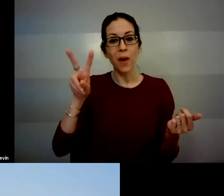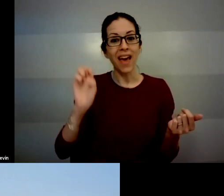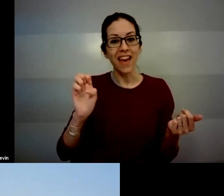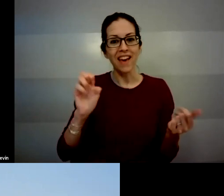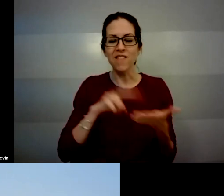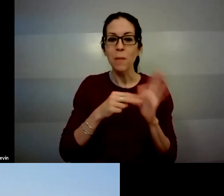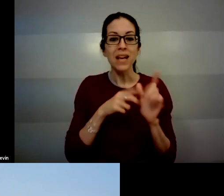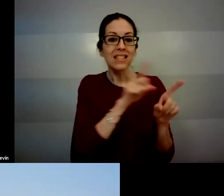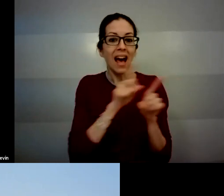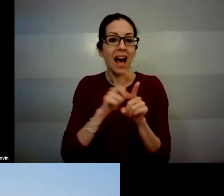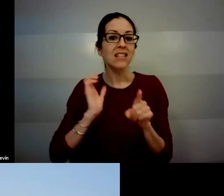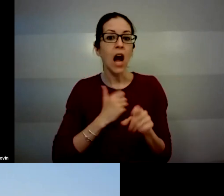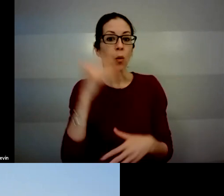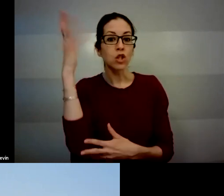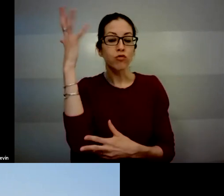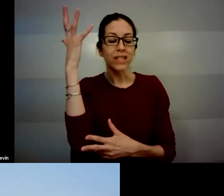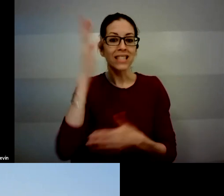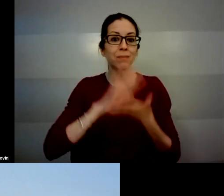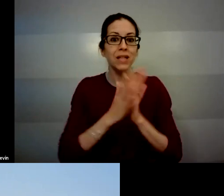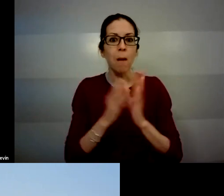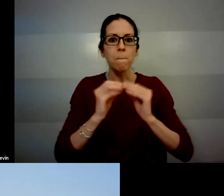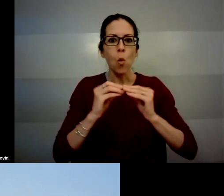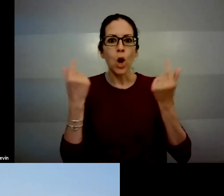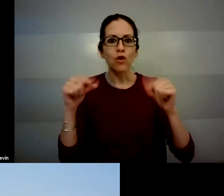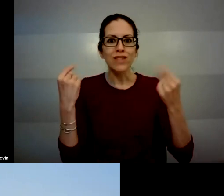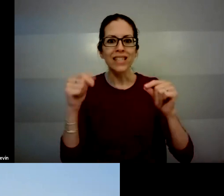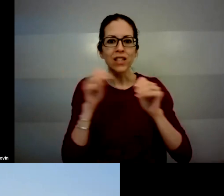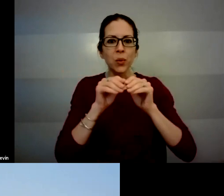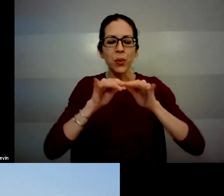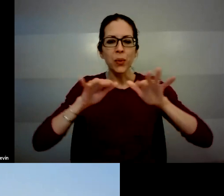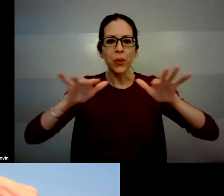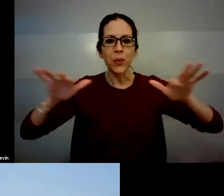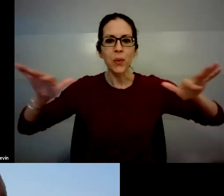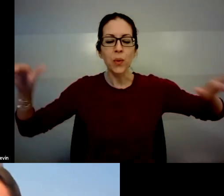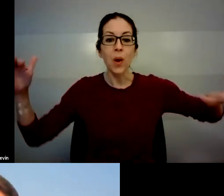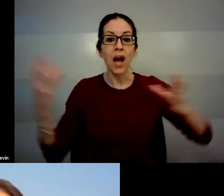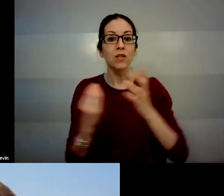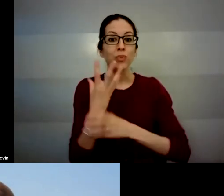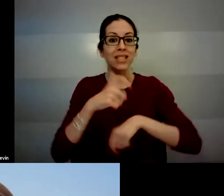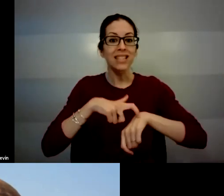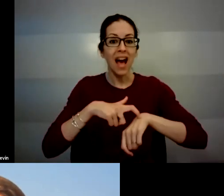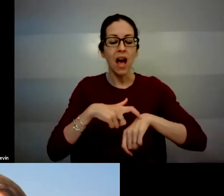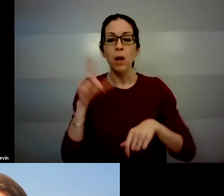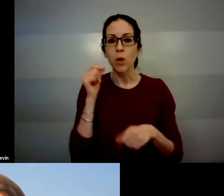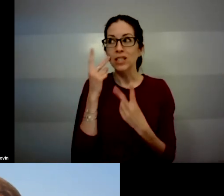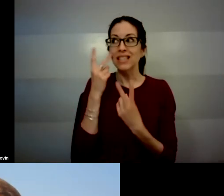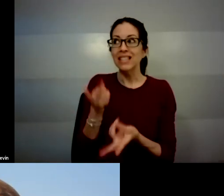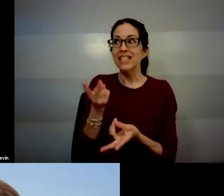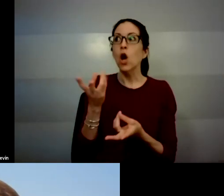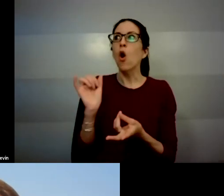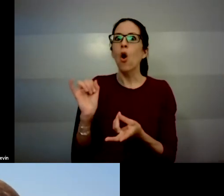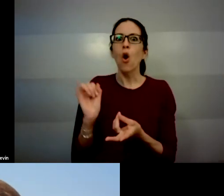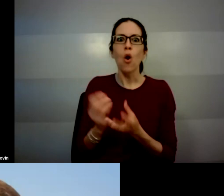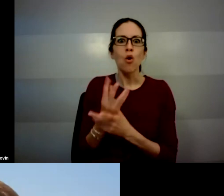forests in North America start to put leaves back on, birds tend to those leaves and go north with those leaves. Really cool. And